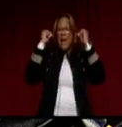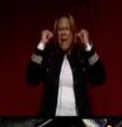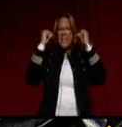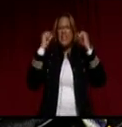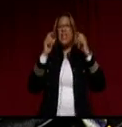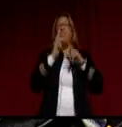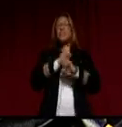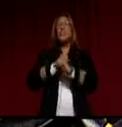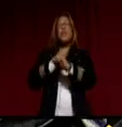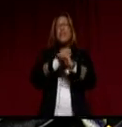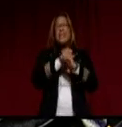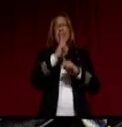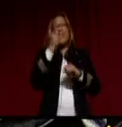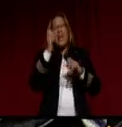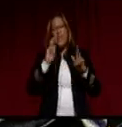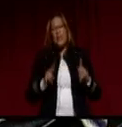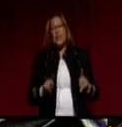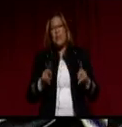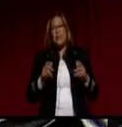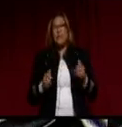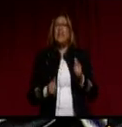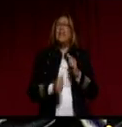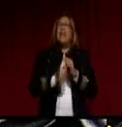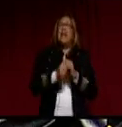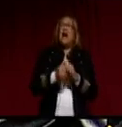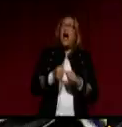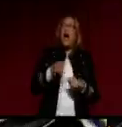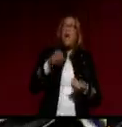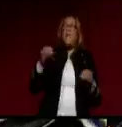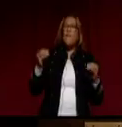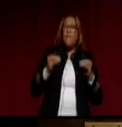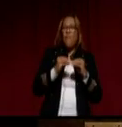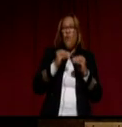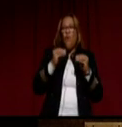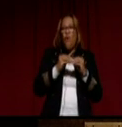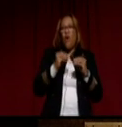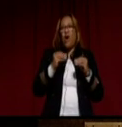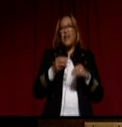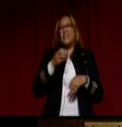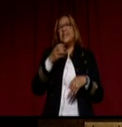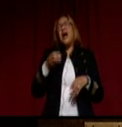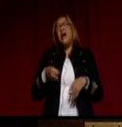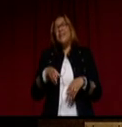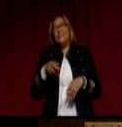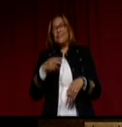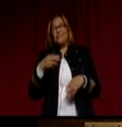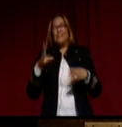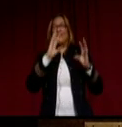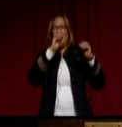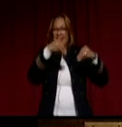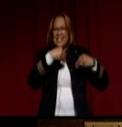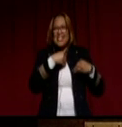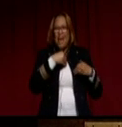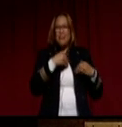people around you, especially people who are more vulnerable. So if you sit down next to someone who is 60 years or older like